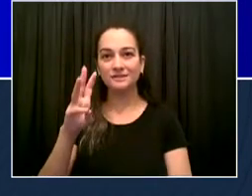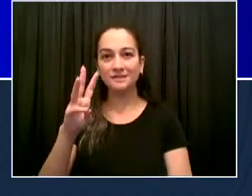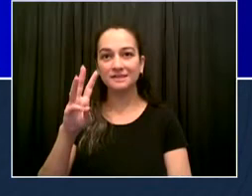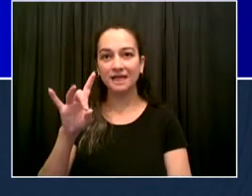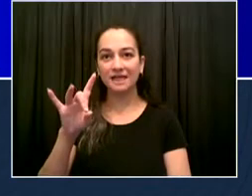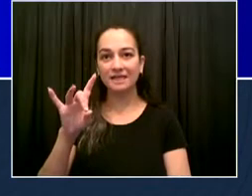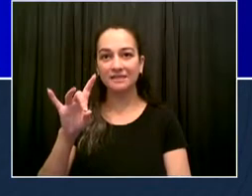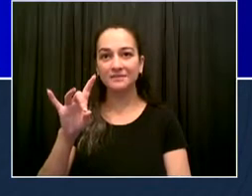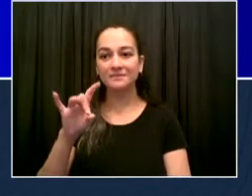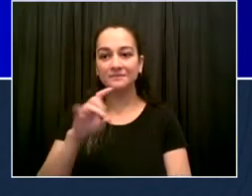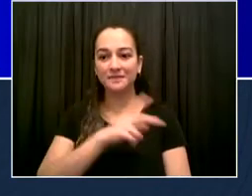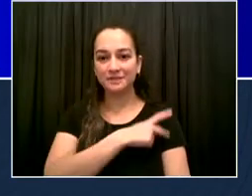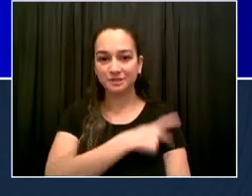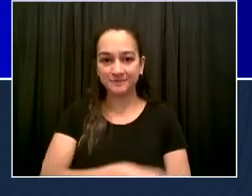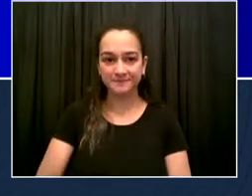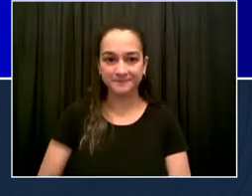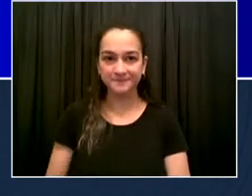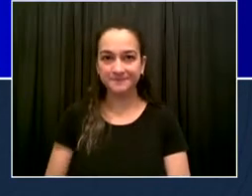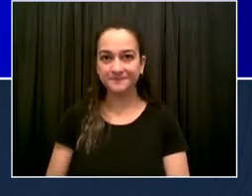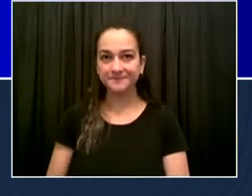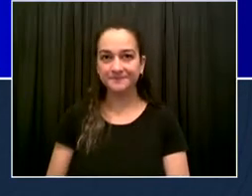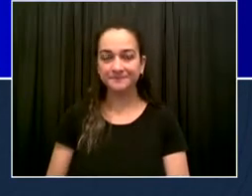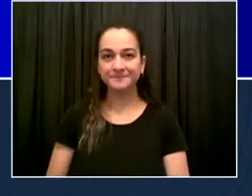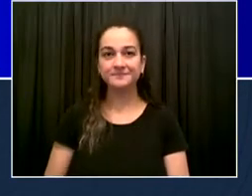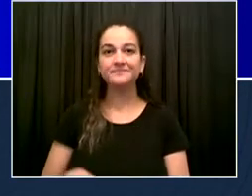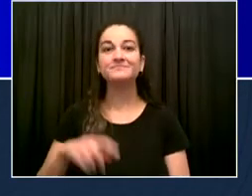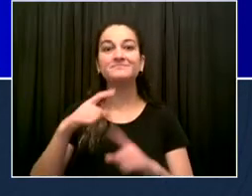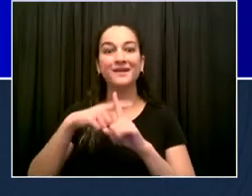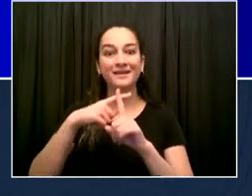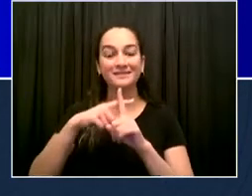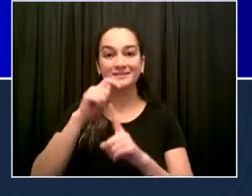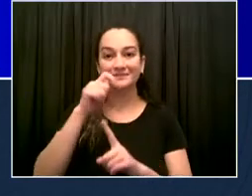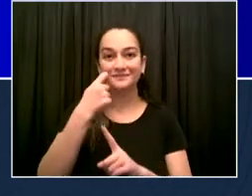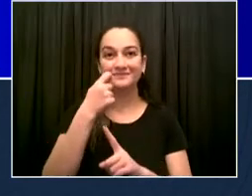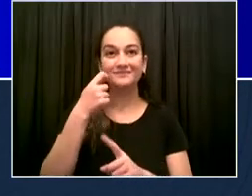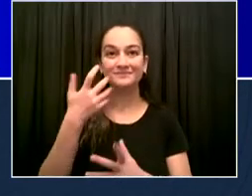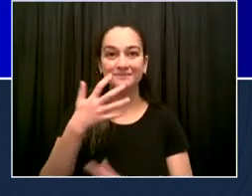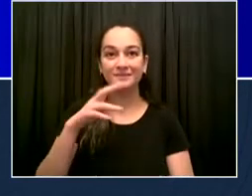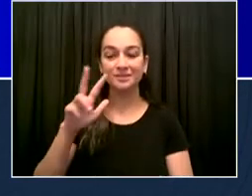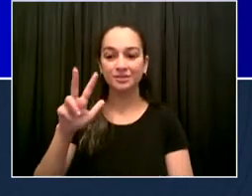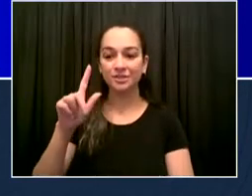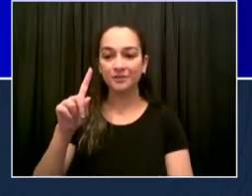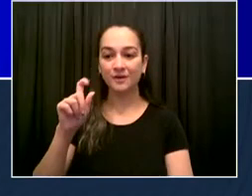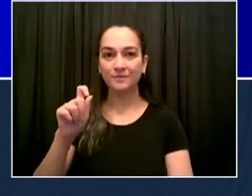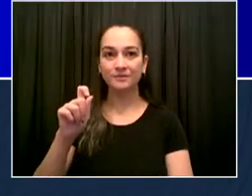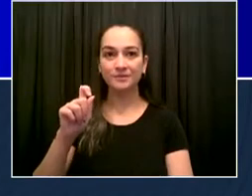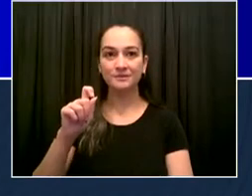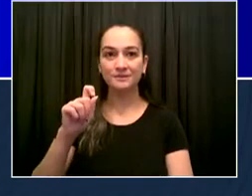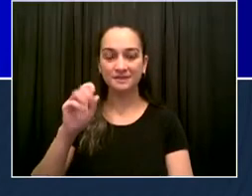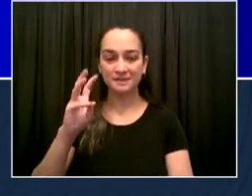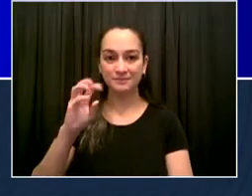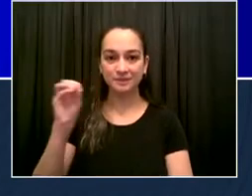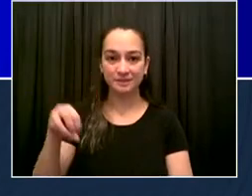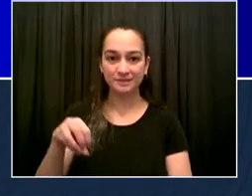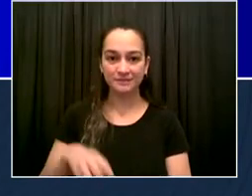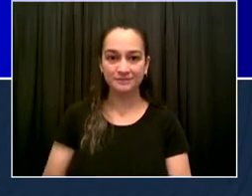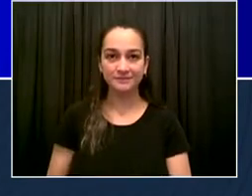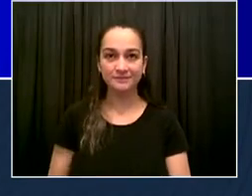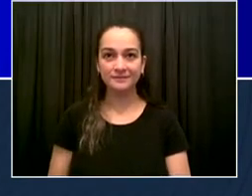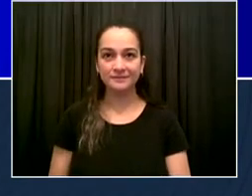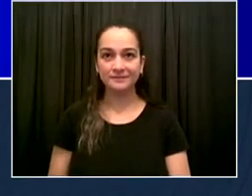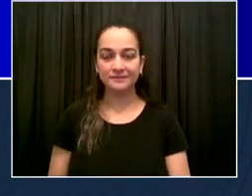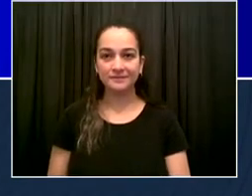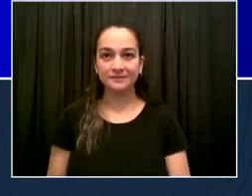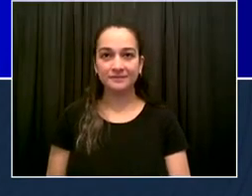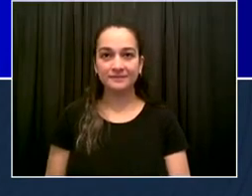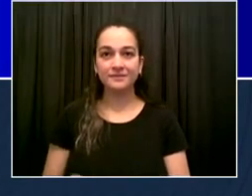level, 36.16%. Hospitalization rate per 100,000, 1.36. And then new reported